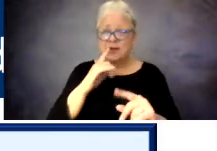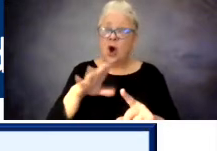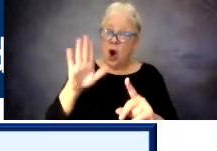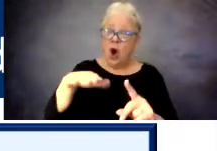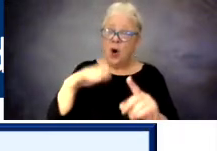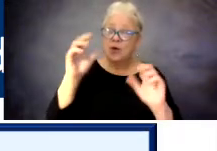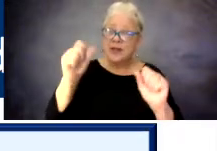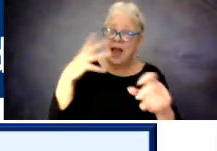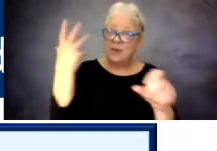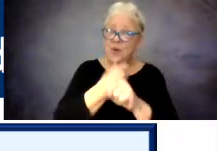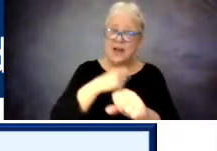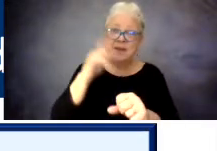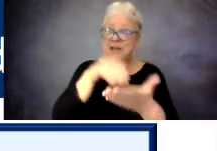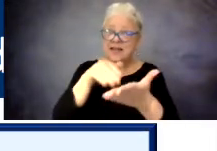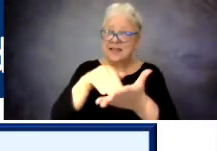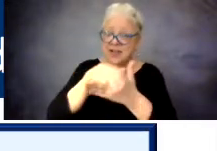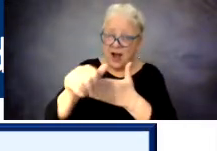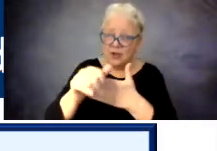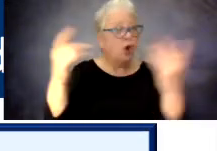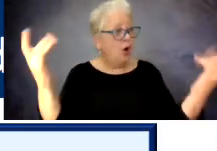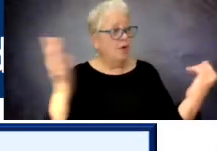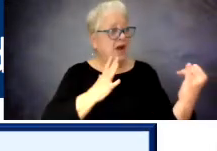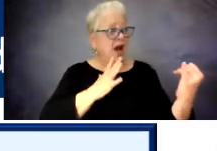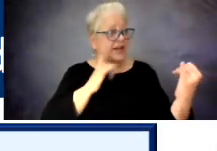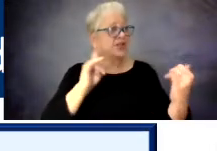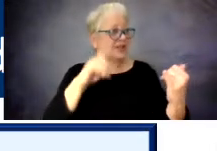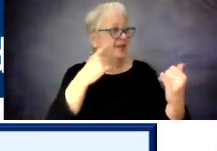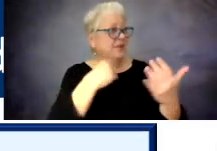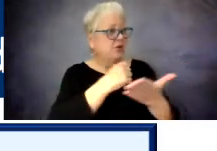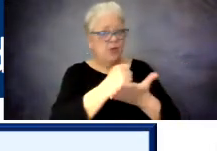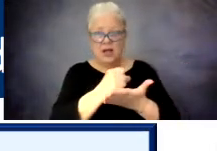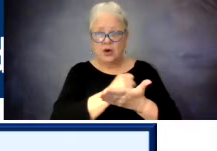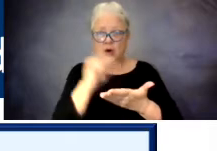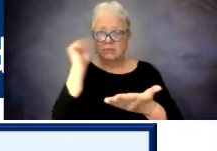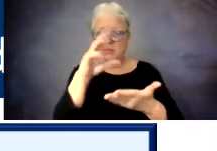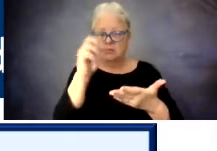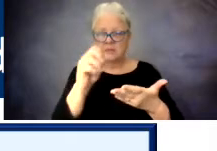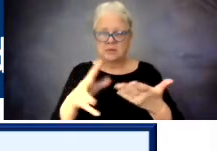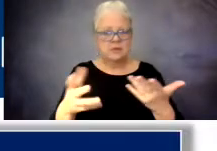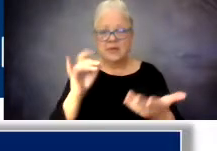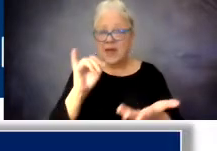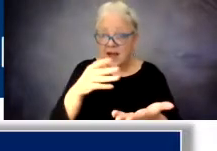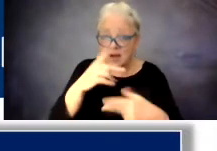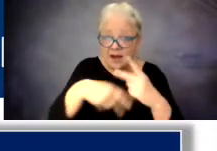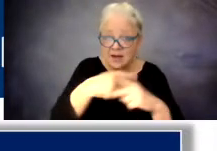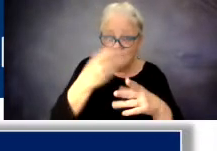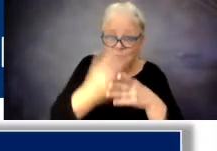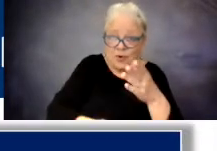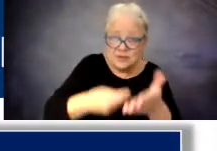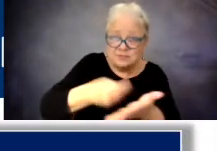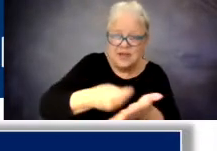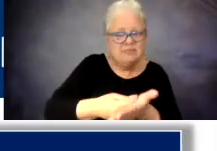phone. A lot of those times the money is absolutely going to be unrecoupable.